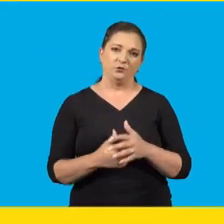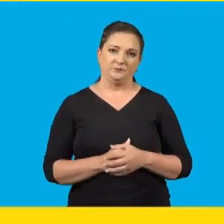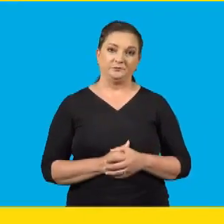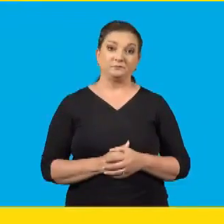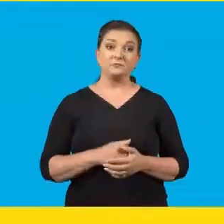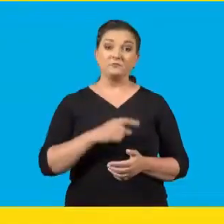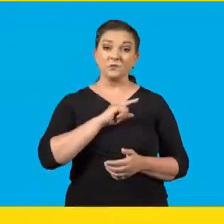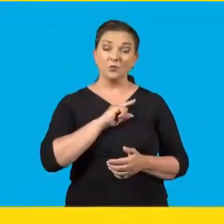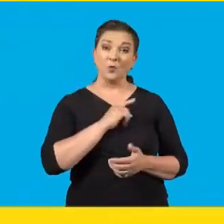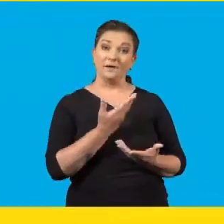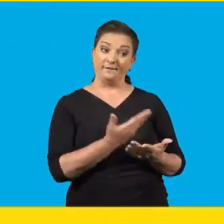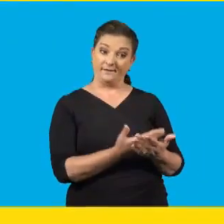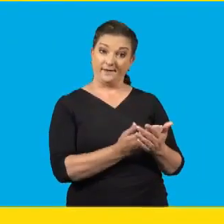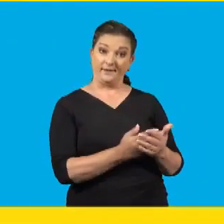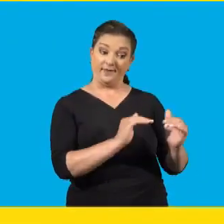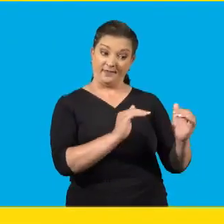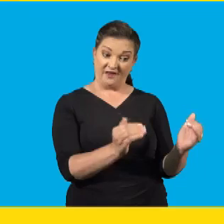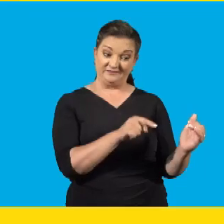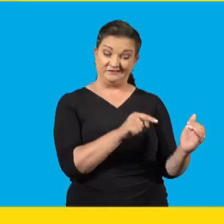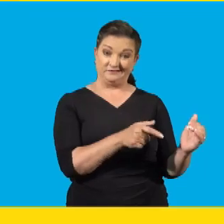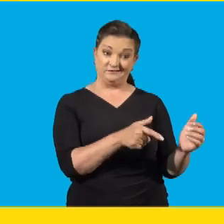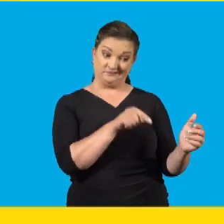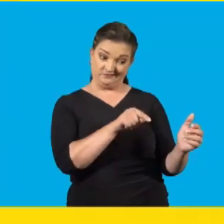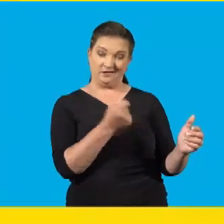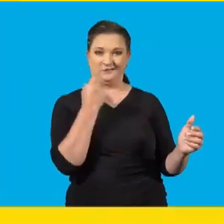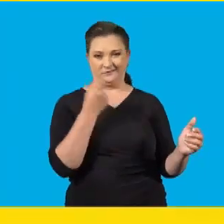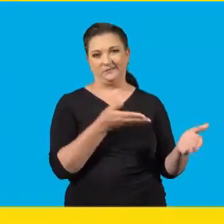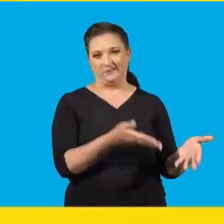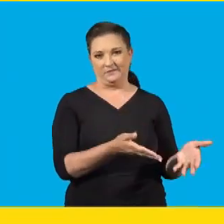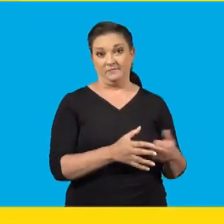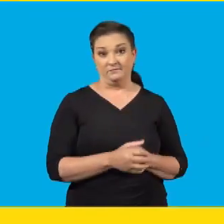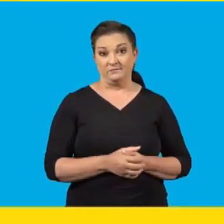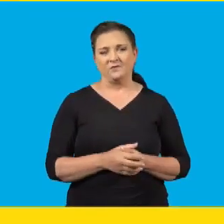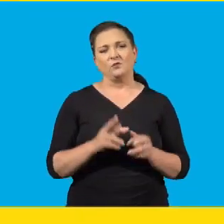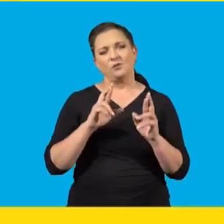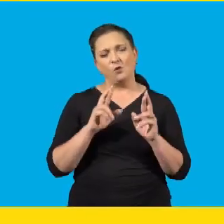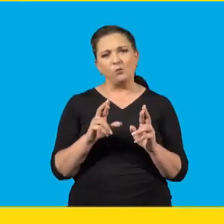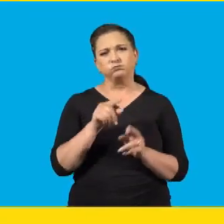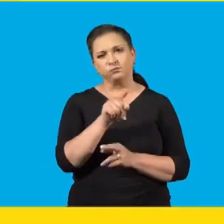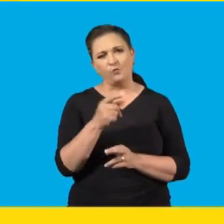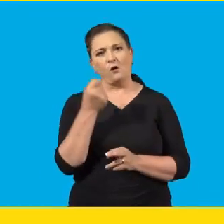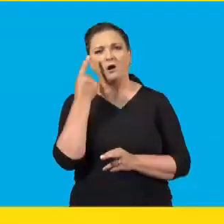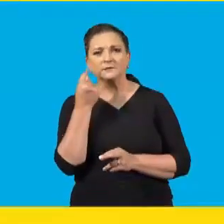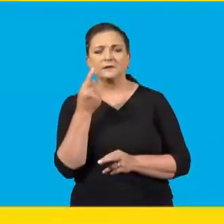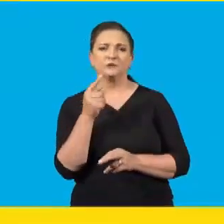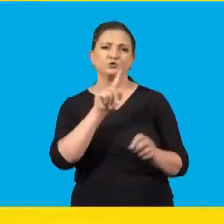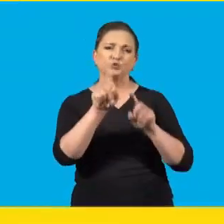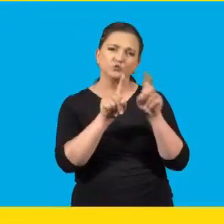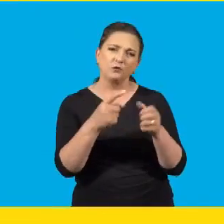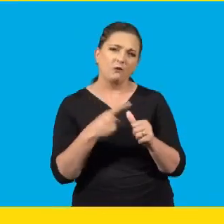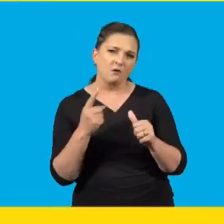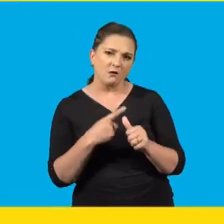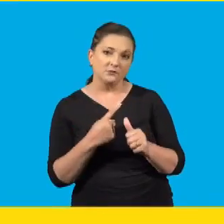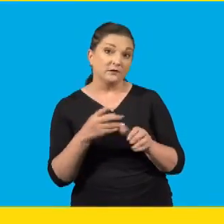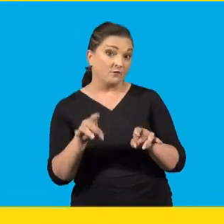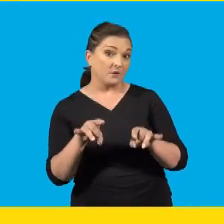important in order to interpret the evidence from the source. I hope that has helped you understand how to answer